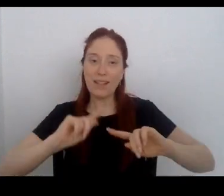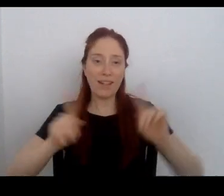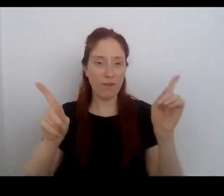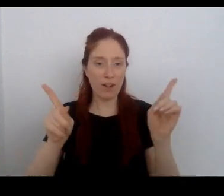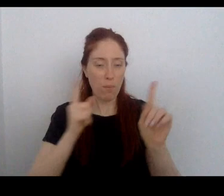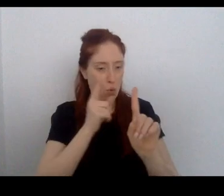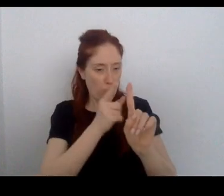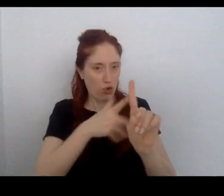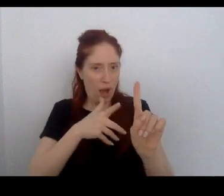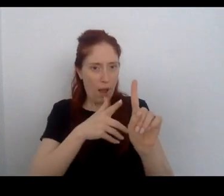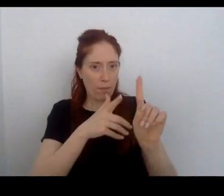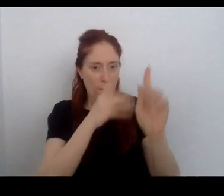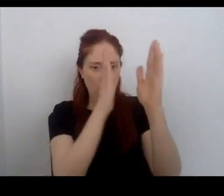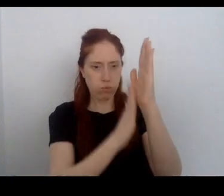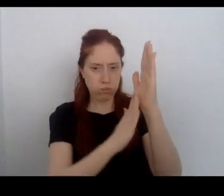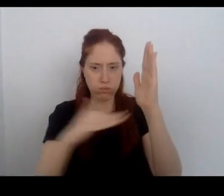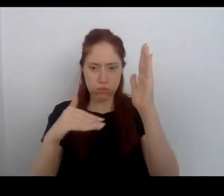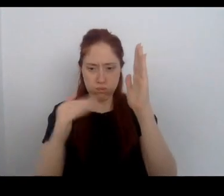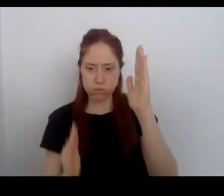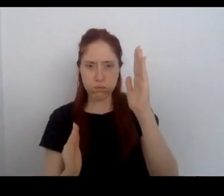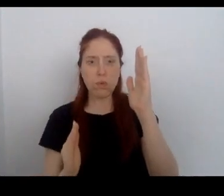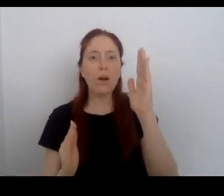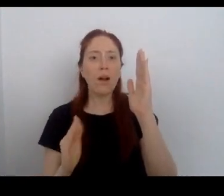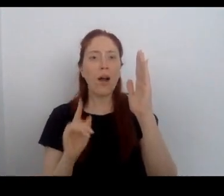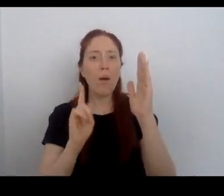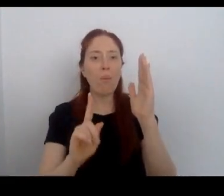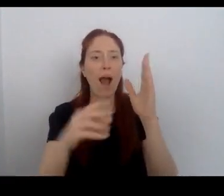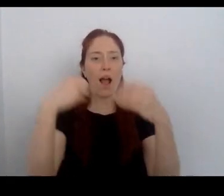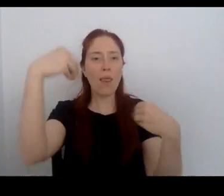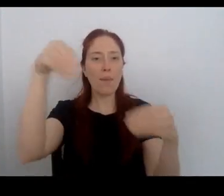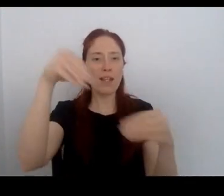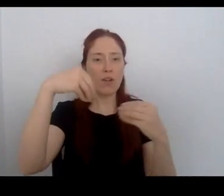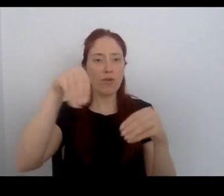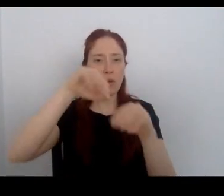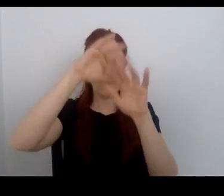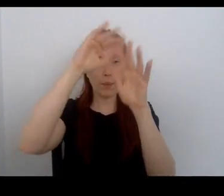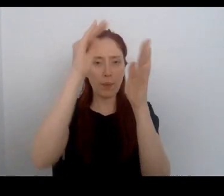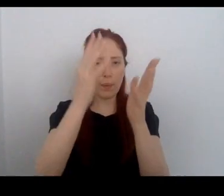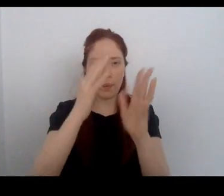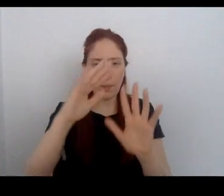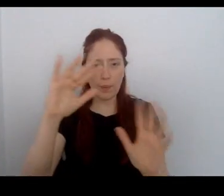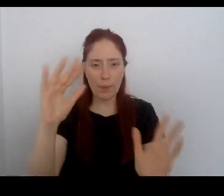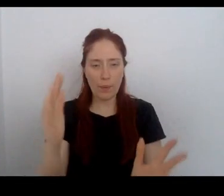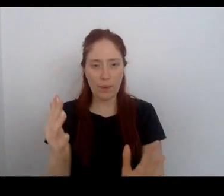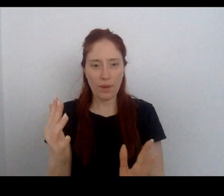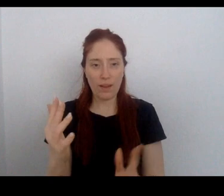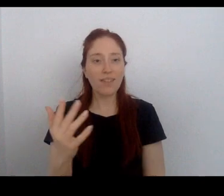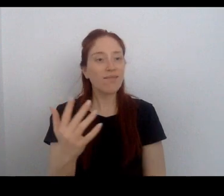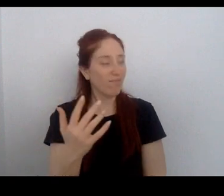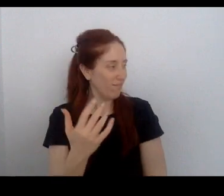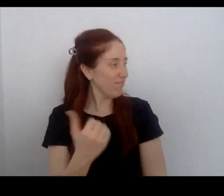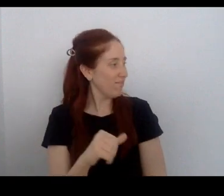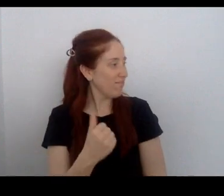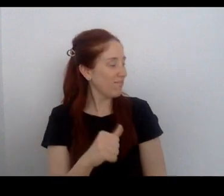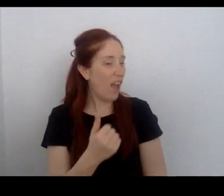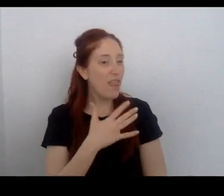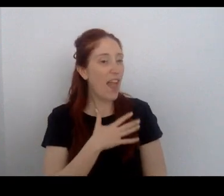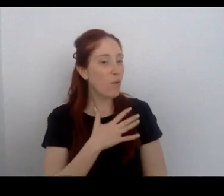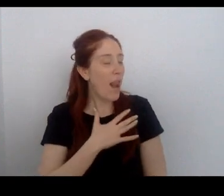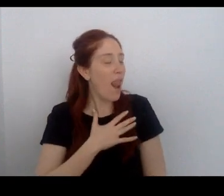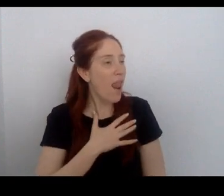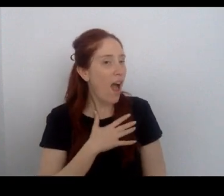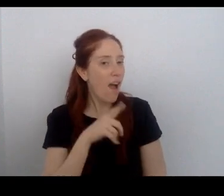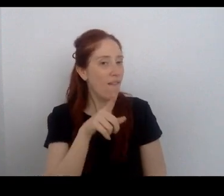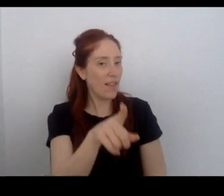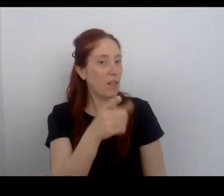edge in the chair. Yeah, and that's something we were really drawn to in this exhibition was, you know, thinking about